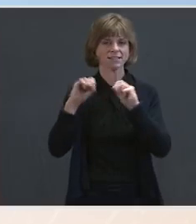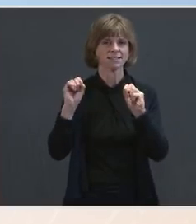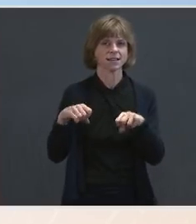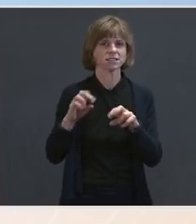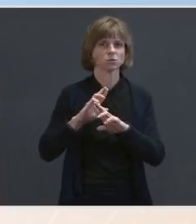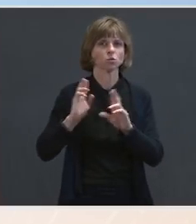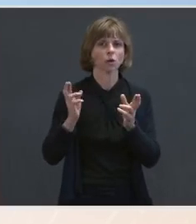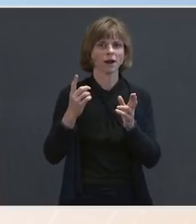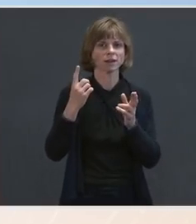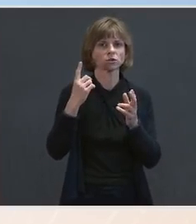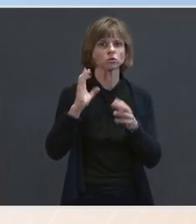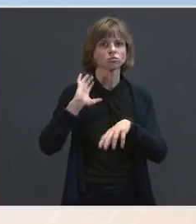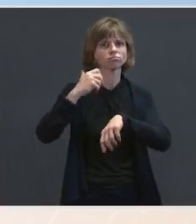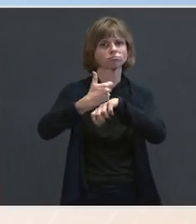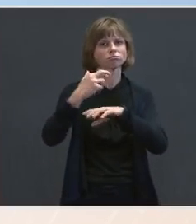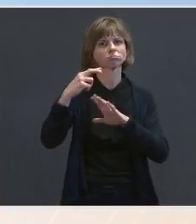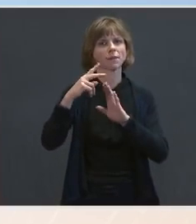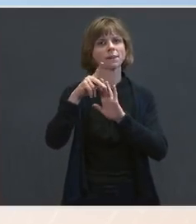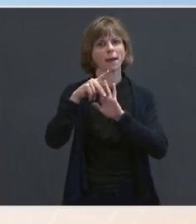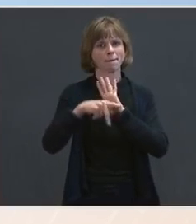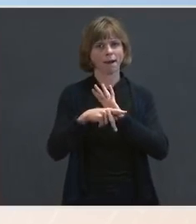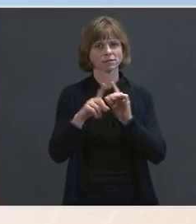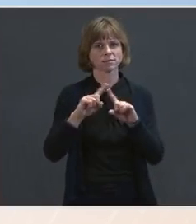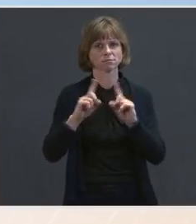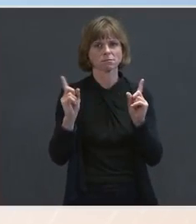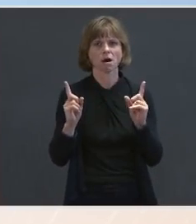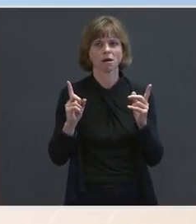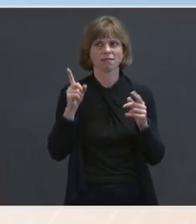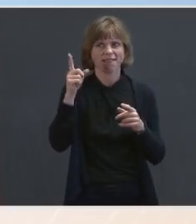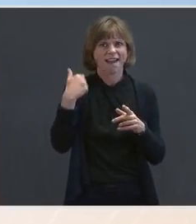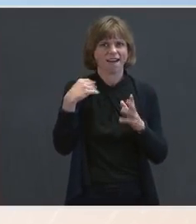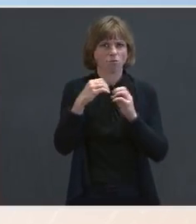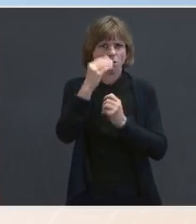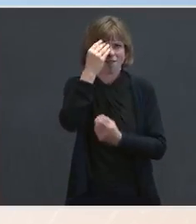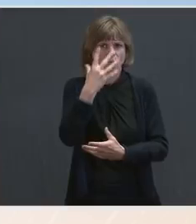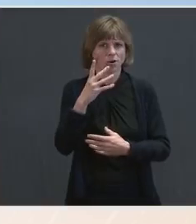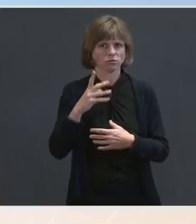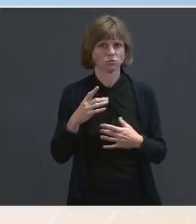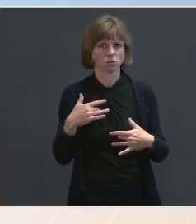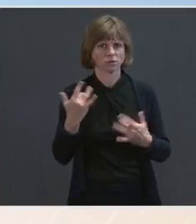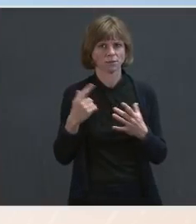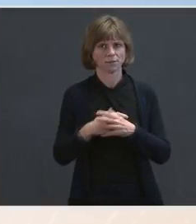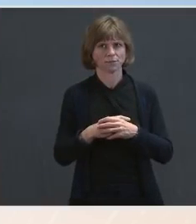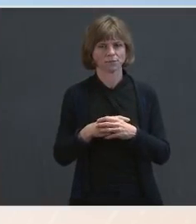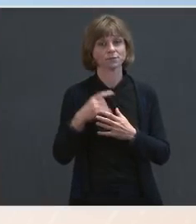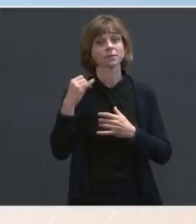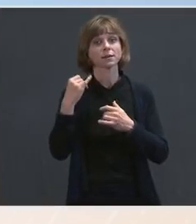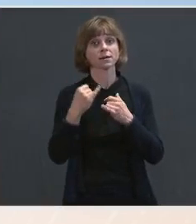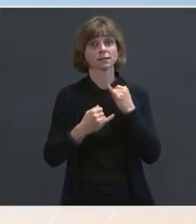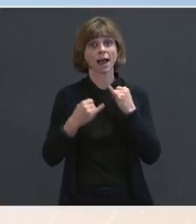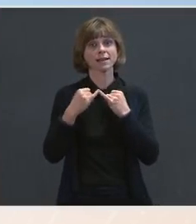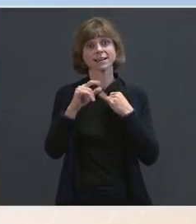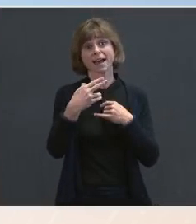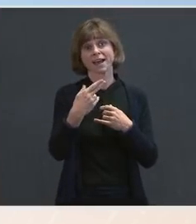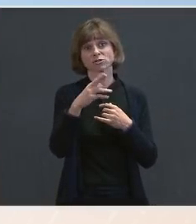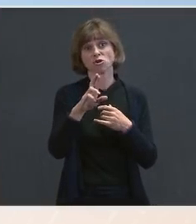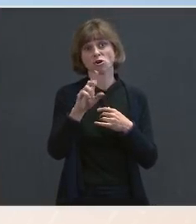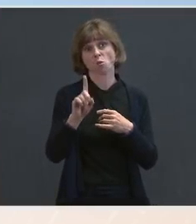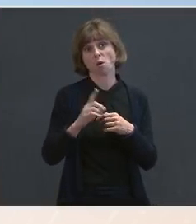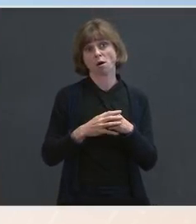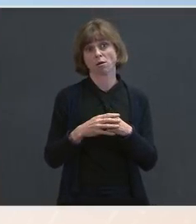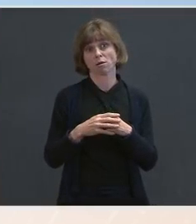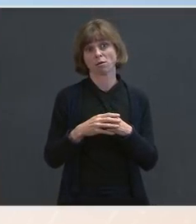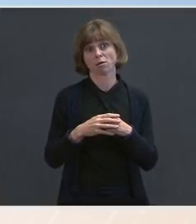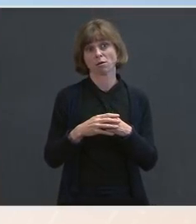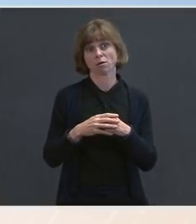to implement policies like that, but will have more details on where things stand. And just lastly, on HR 1, it includes some